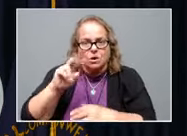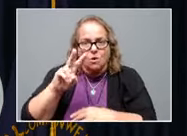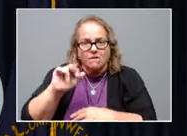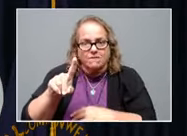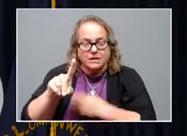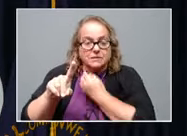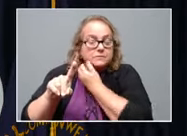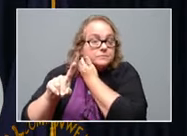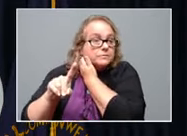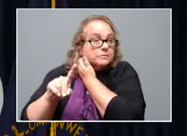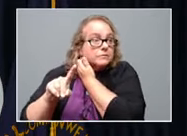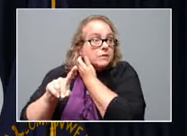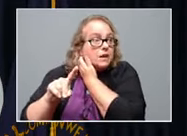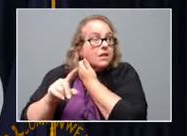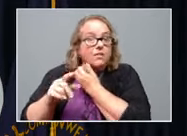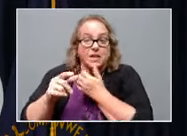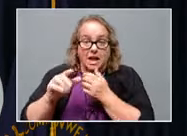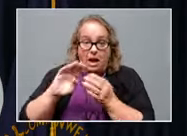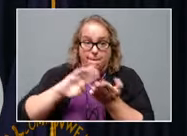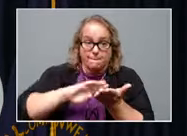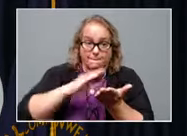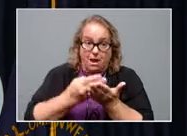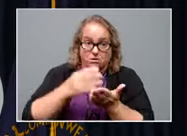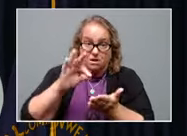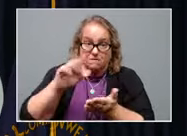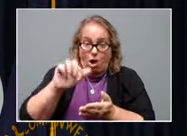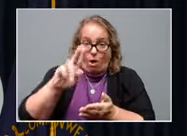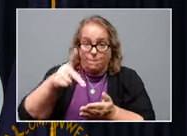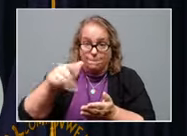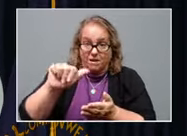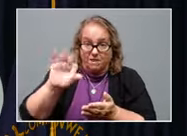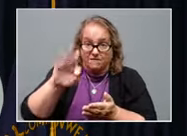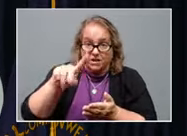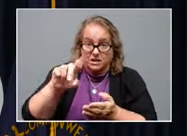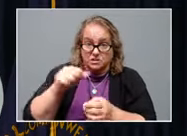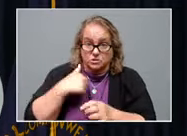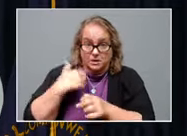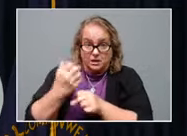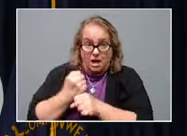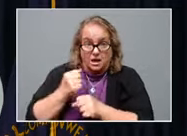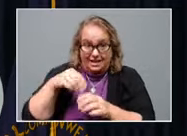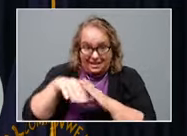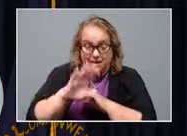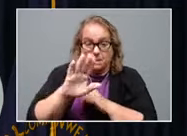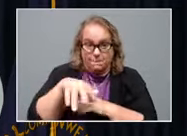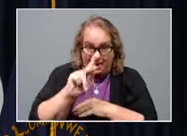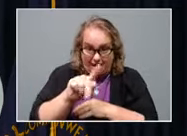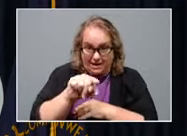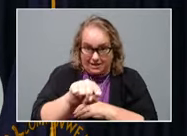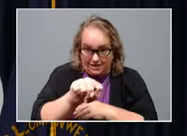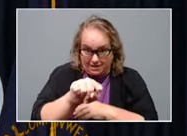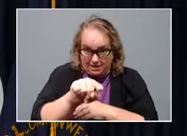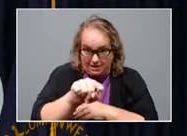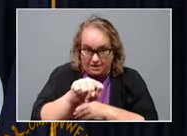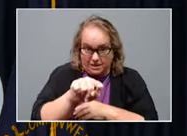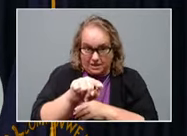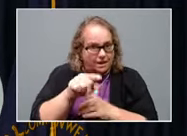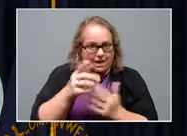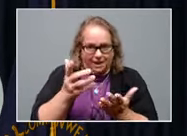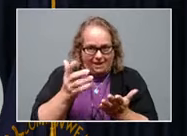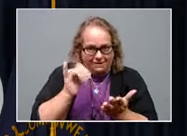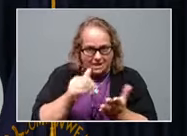amount of ARPA funds we got went into a bank account, right? And there's a certain amount of them there, and there's no more than that at the